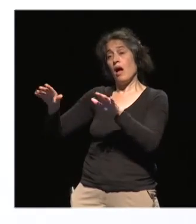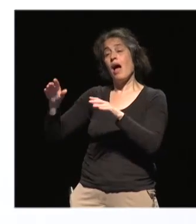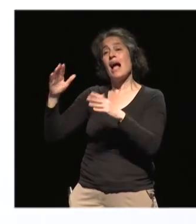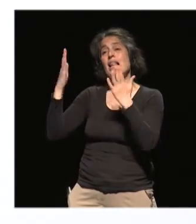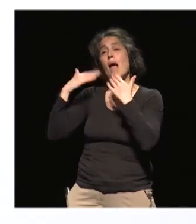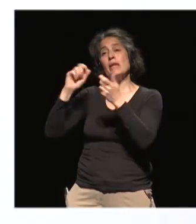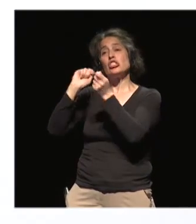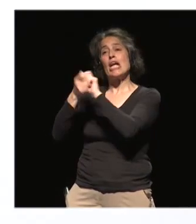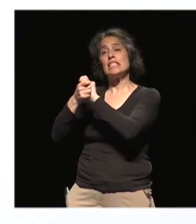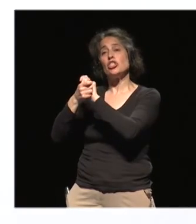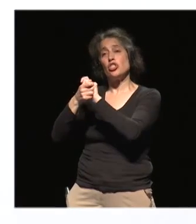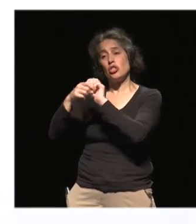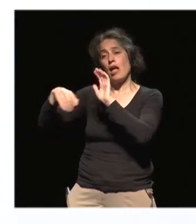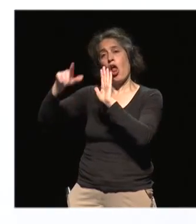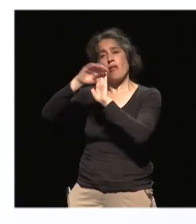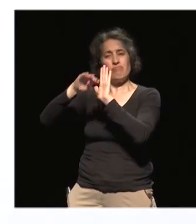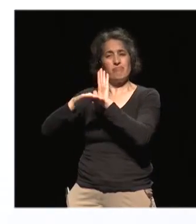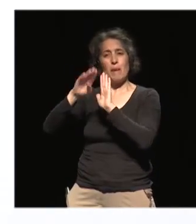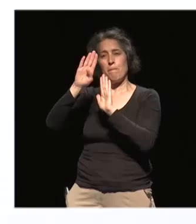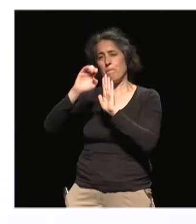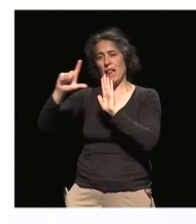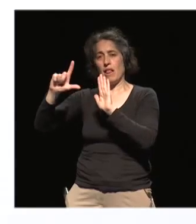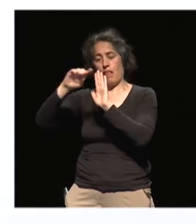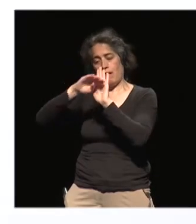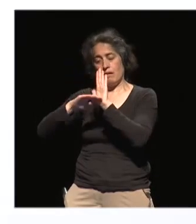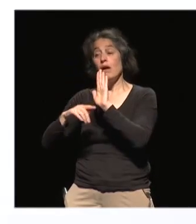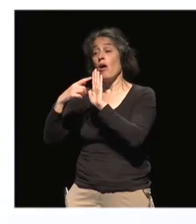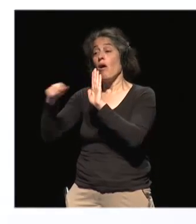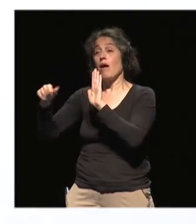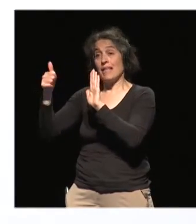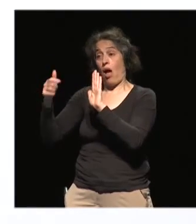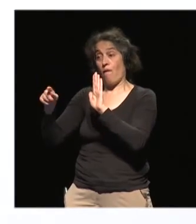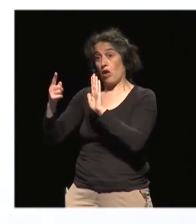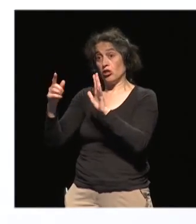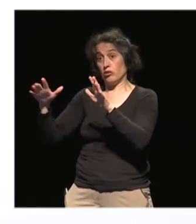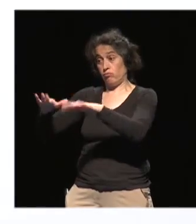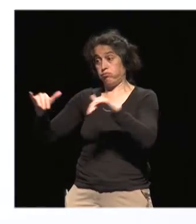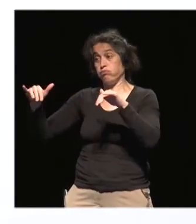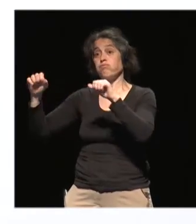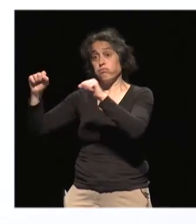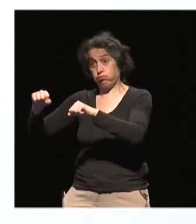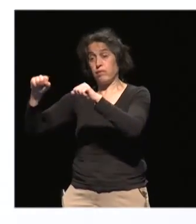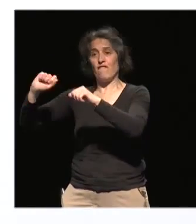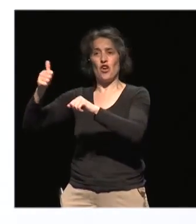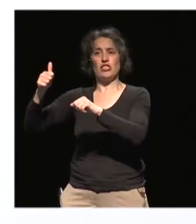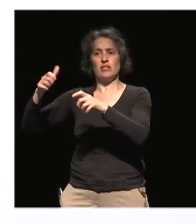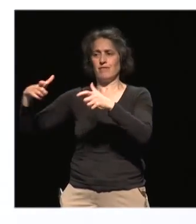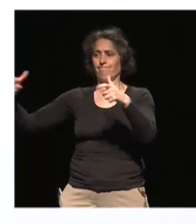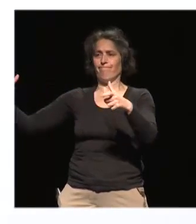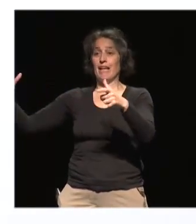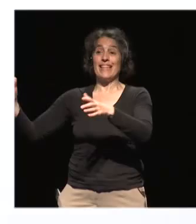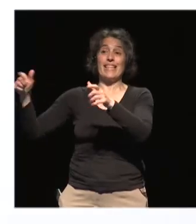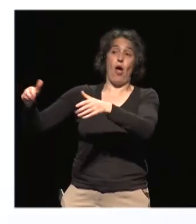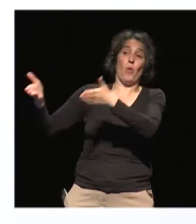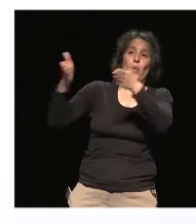it's now has already been considered actually by the Senate. And then after that, perhaps when now the Senate releases it